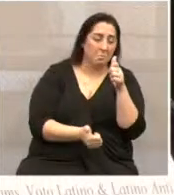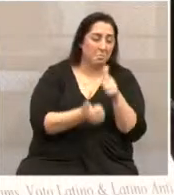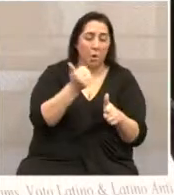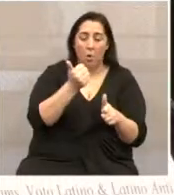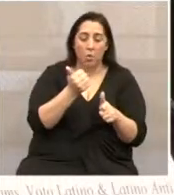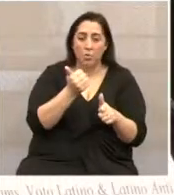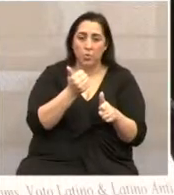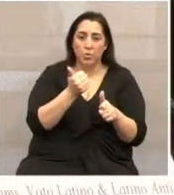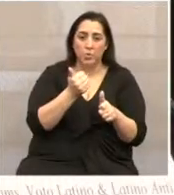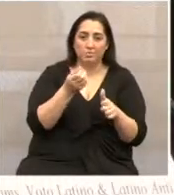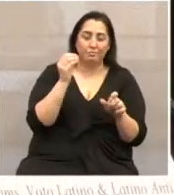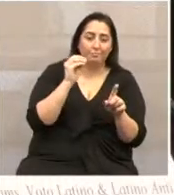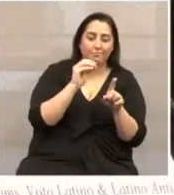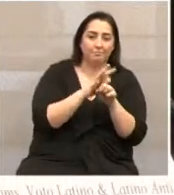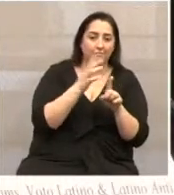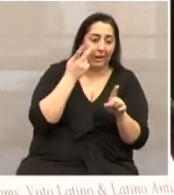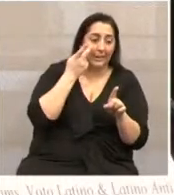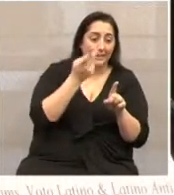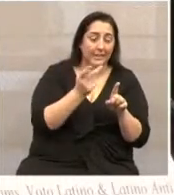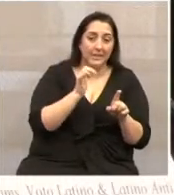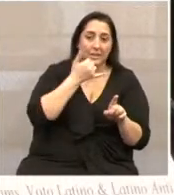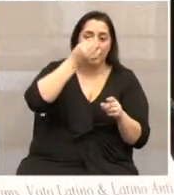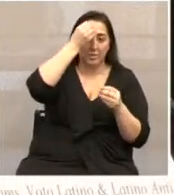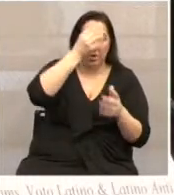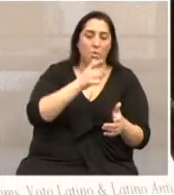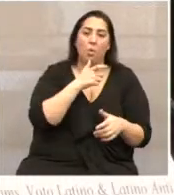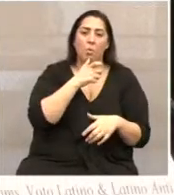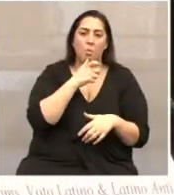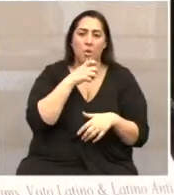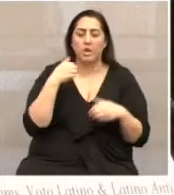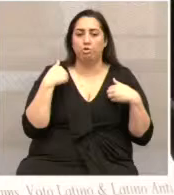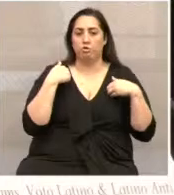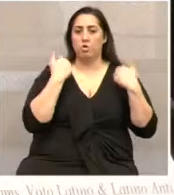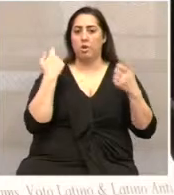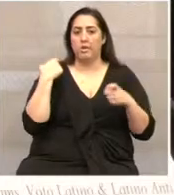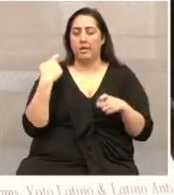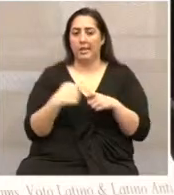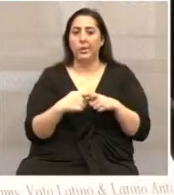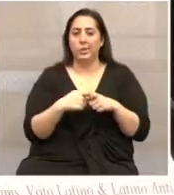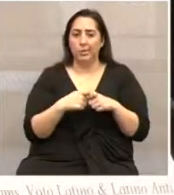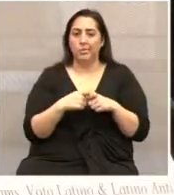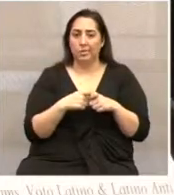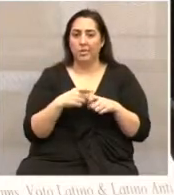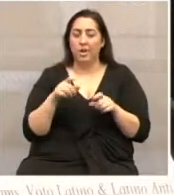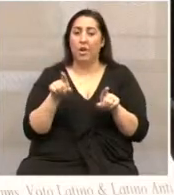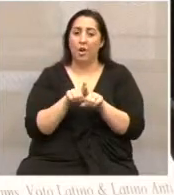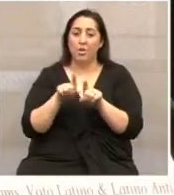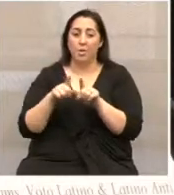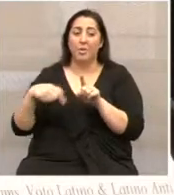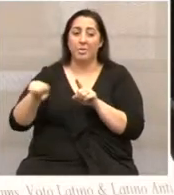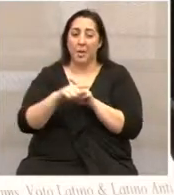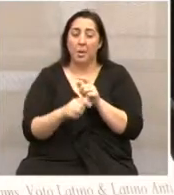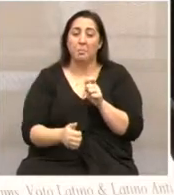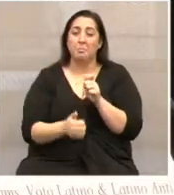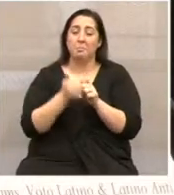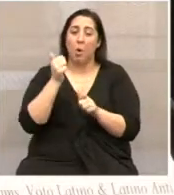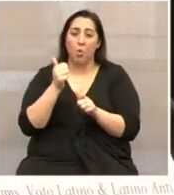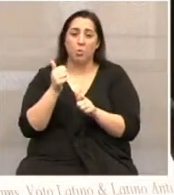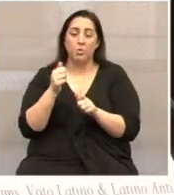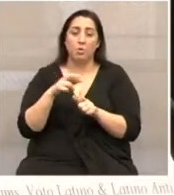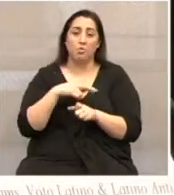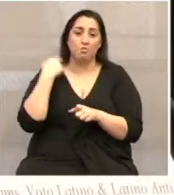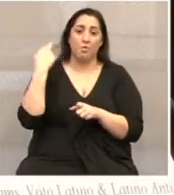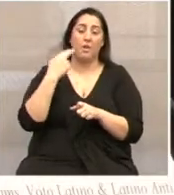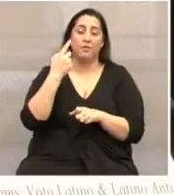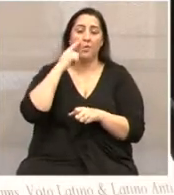is young Latinos. That is also the group that is most at risk of not voting in this upcoming election. And